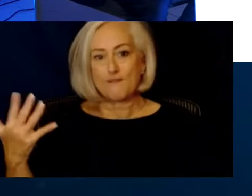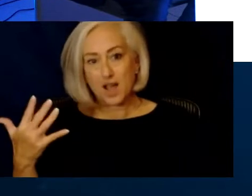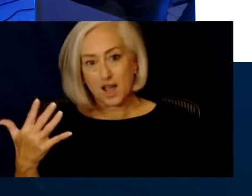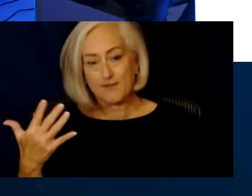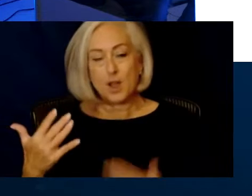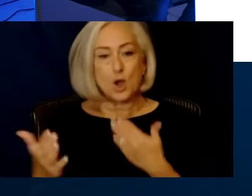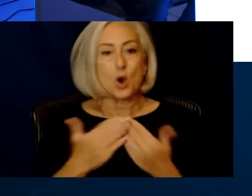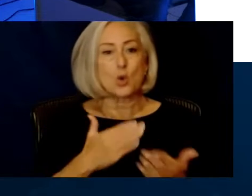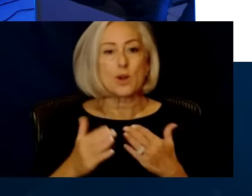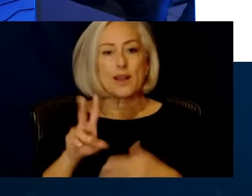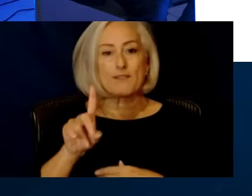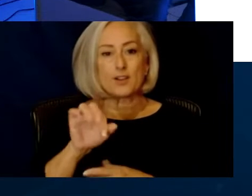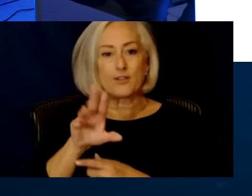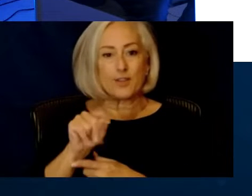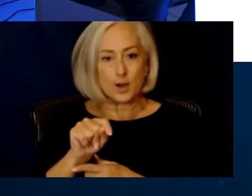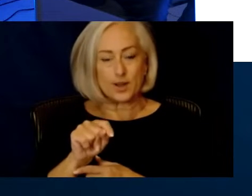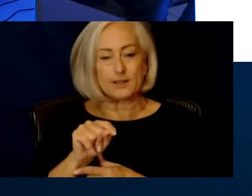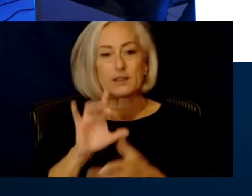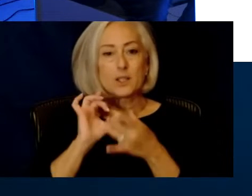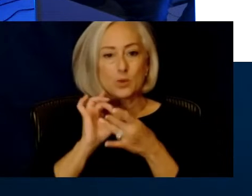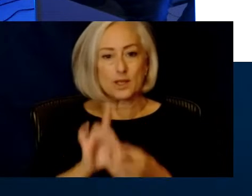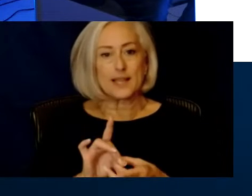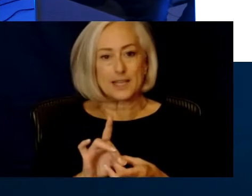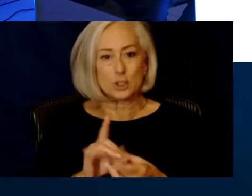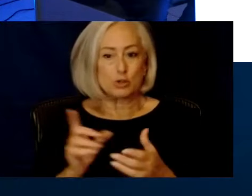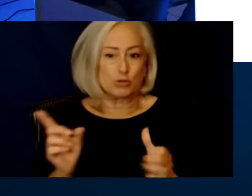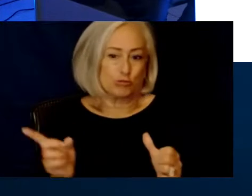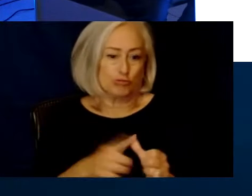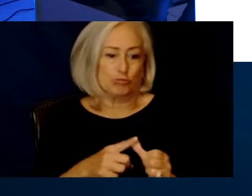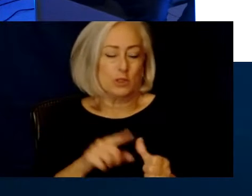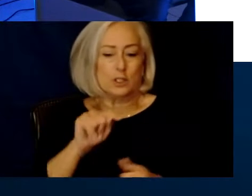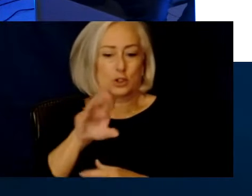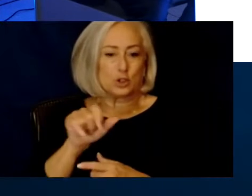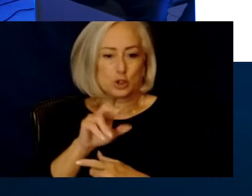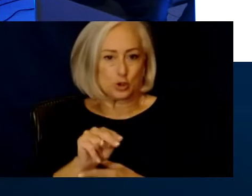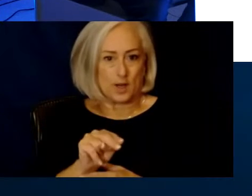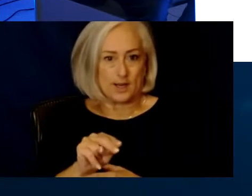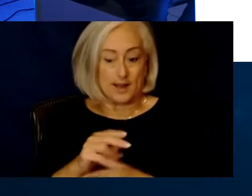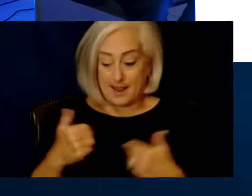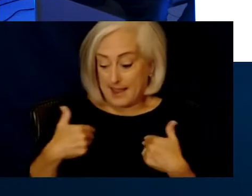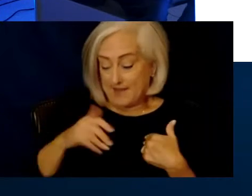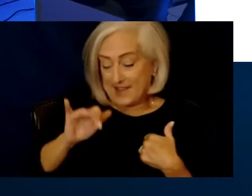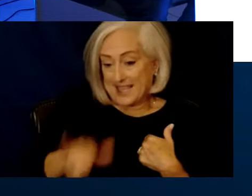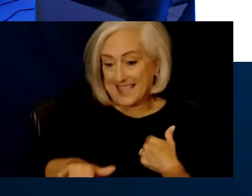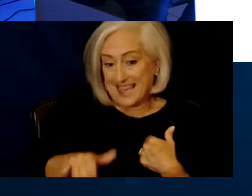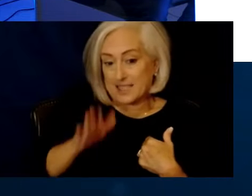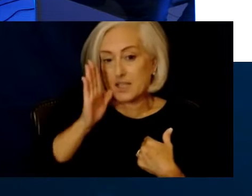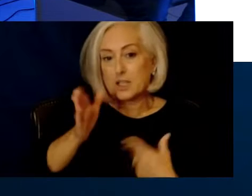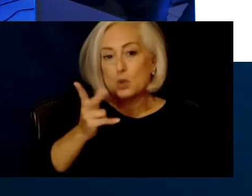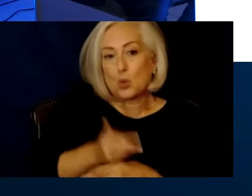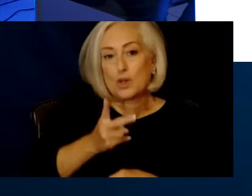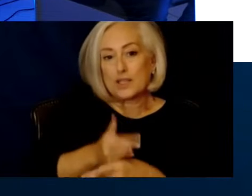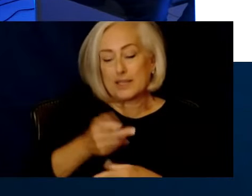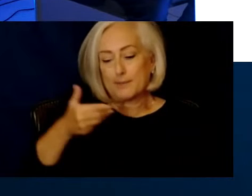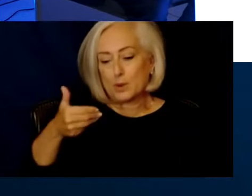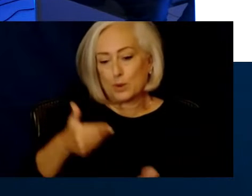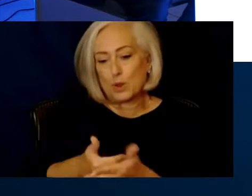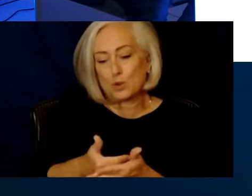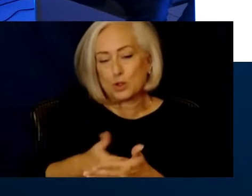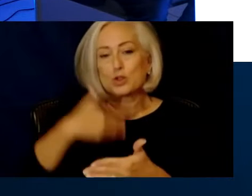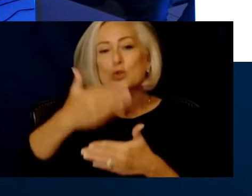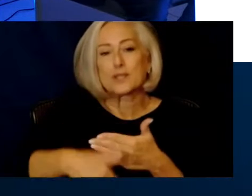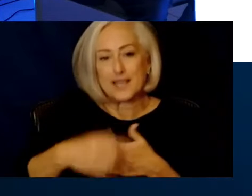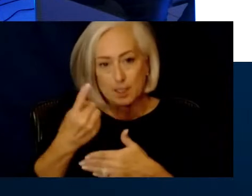was of the original strain. Mm-hmm. And so having both spikes in there will keep you a little closer to what the next one's going to be, or the one after